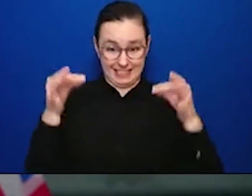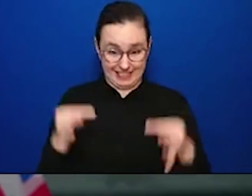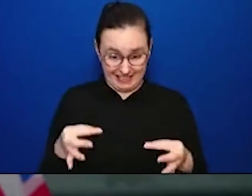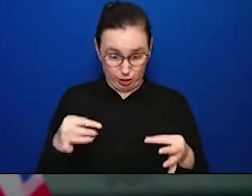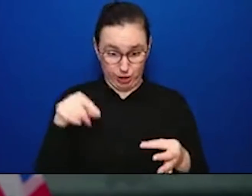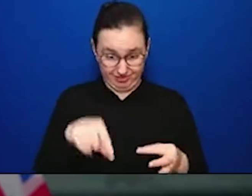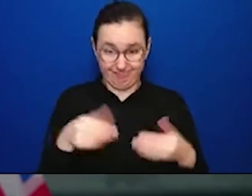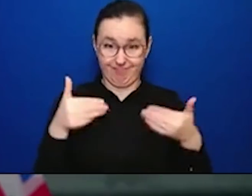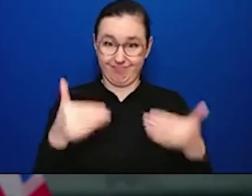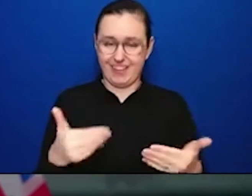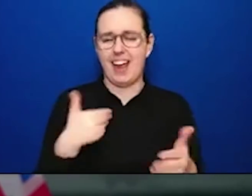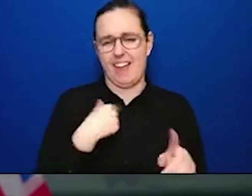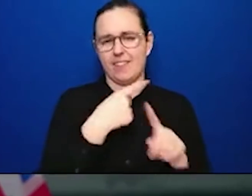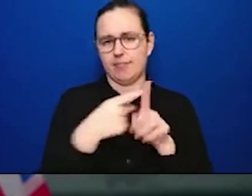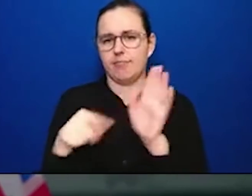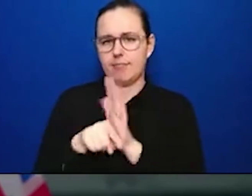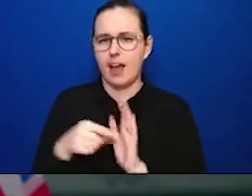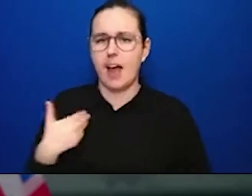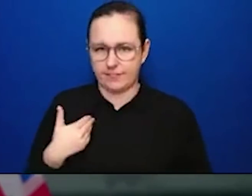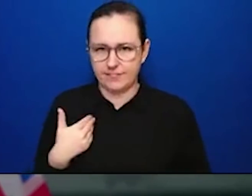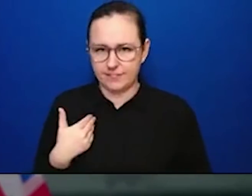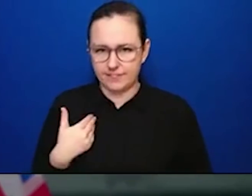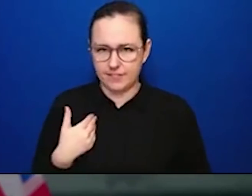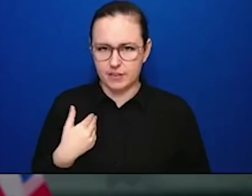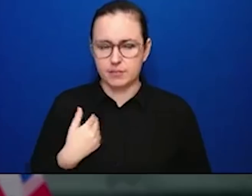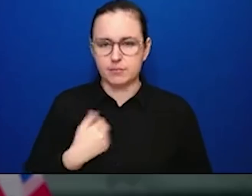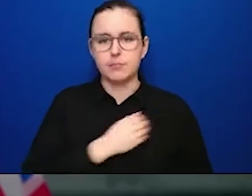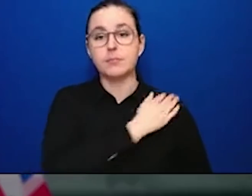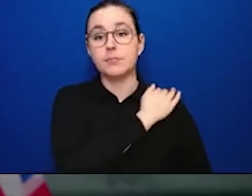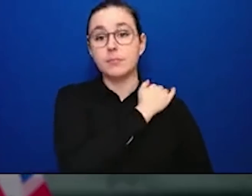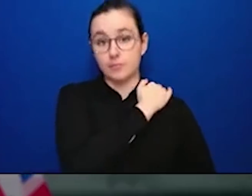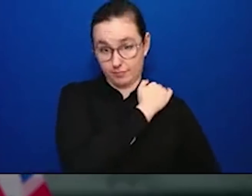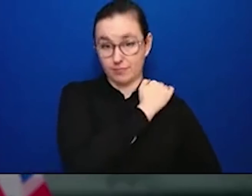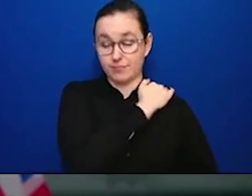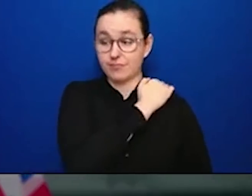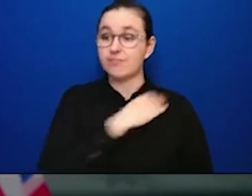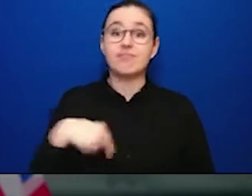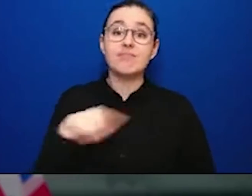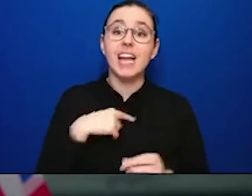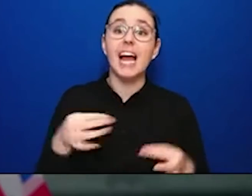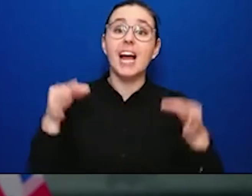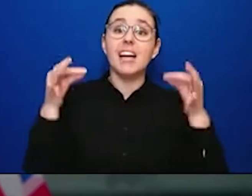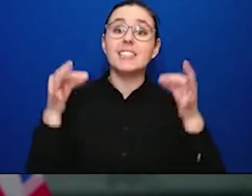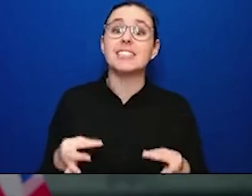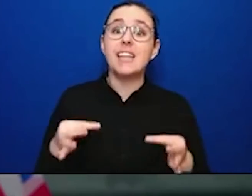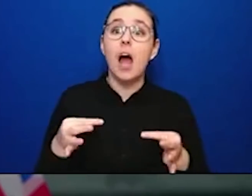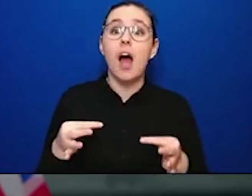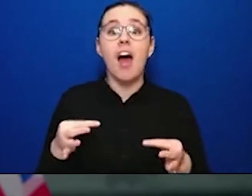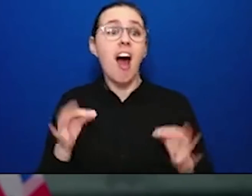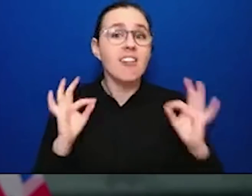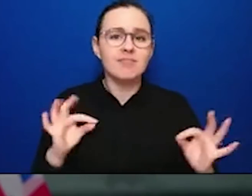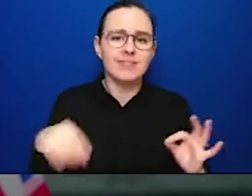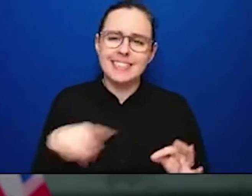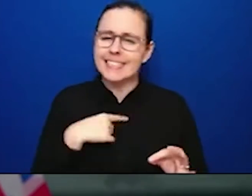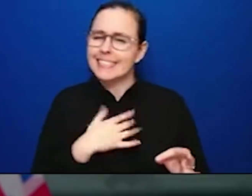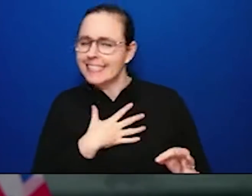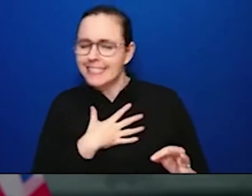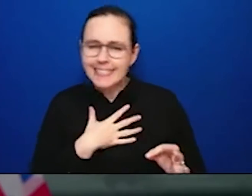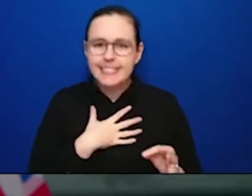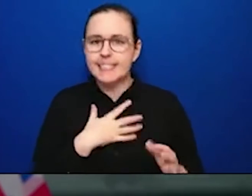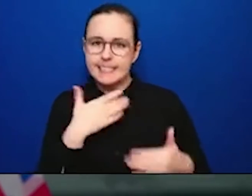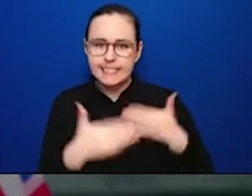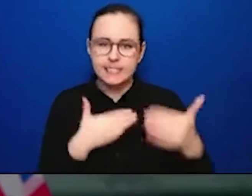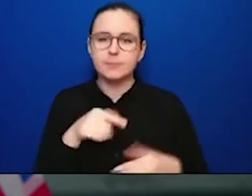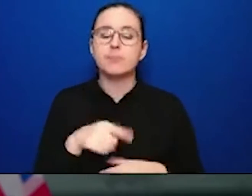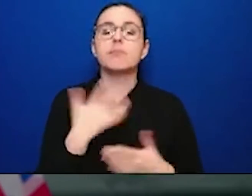in place is some baseline things for some time, things like mask wearing in indoor public places. And it becomes more